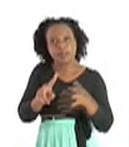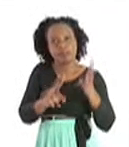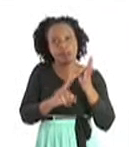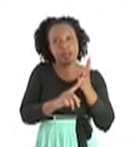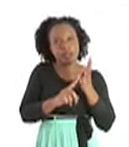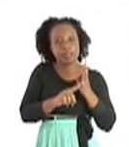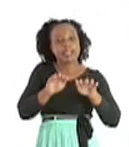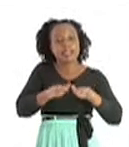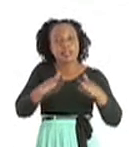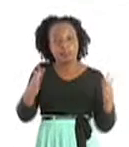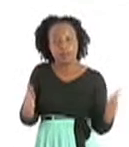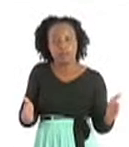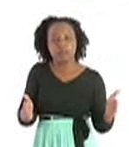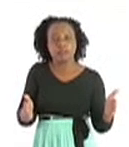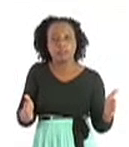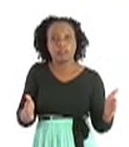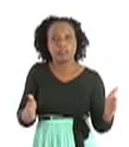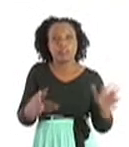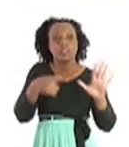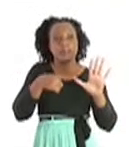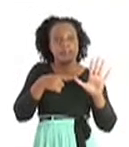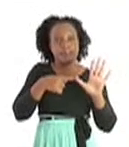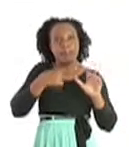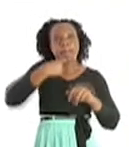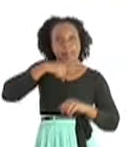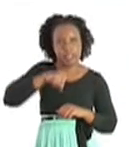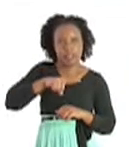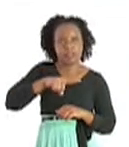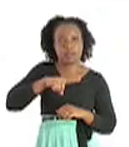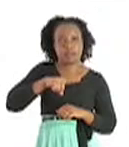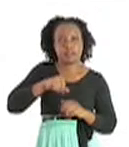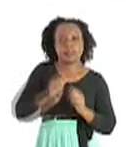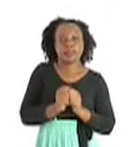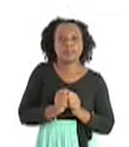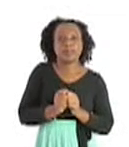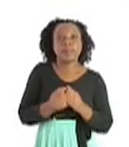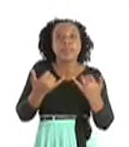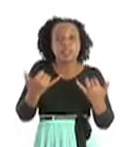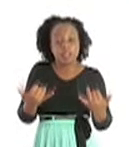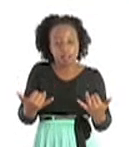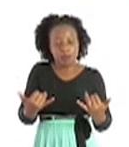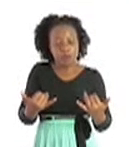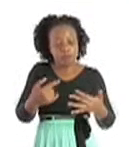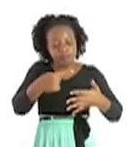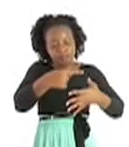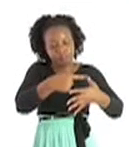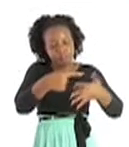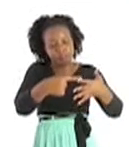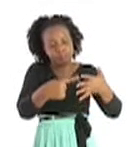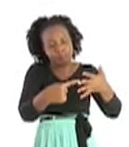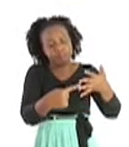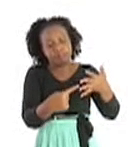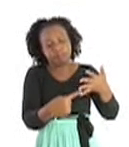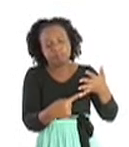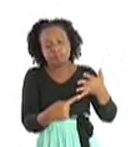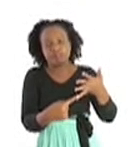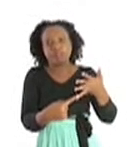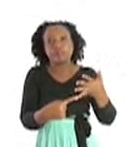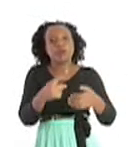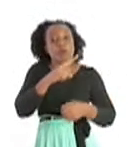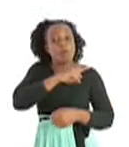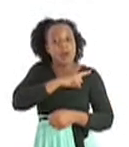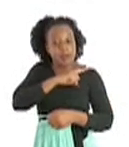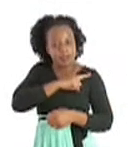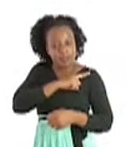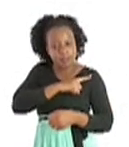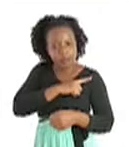a table, and a man. Now, you have mentioned these things because you